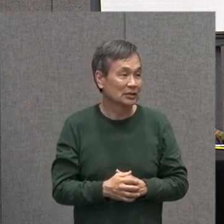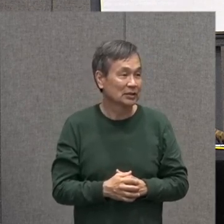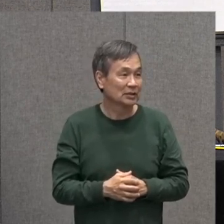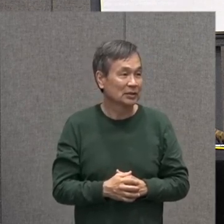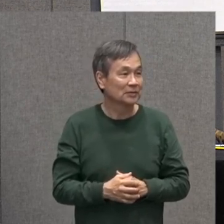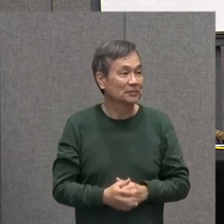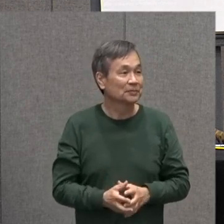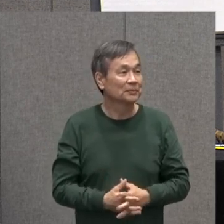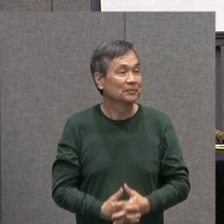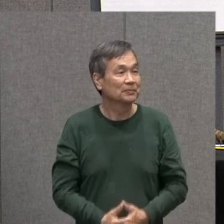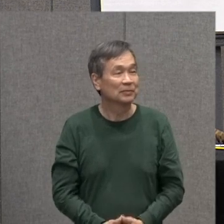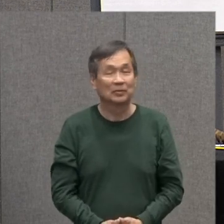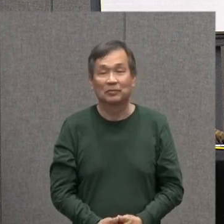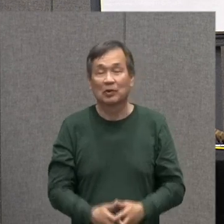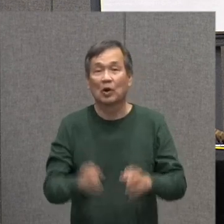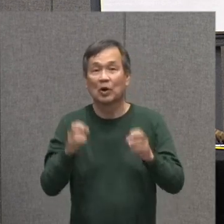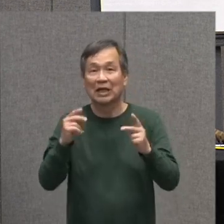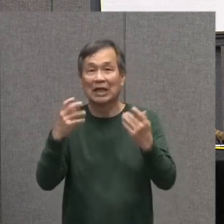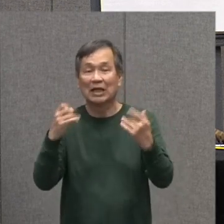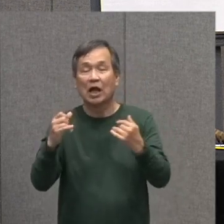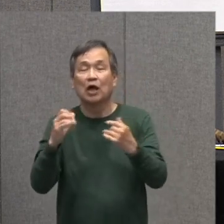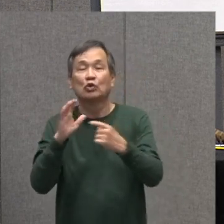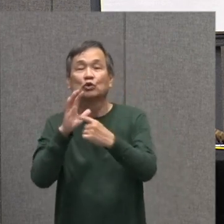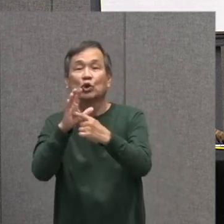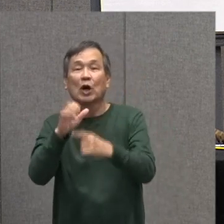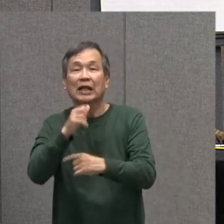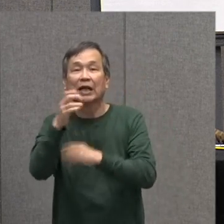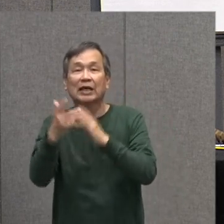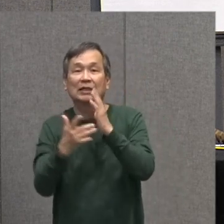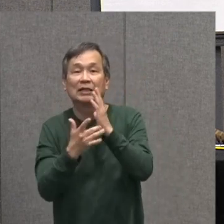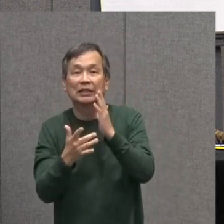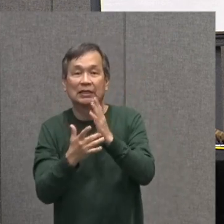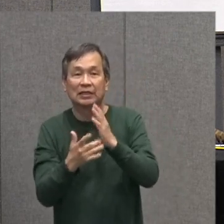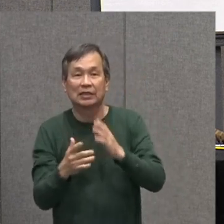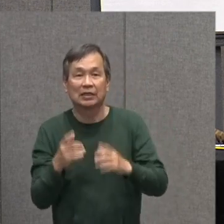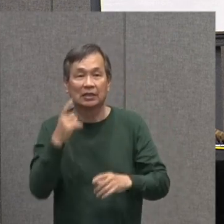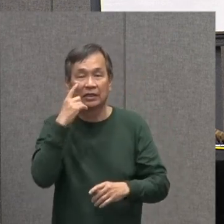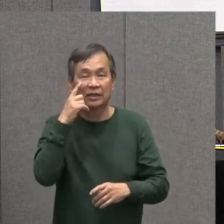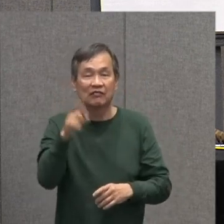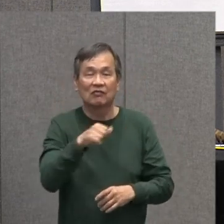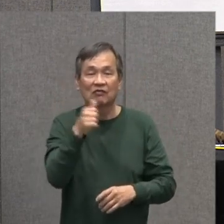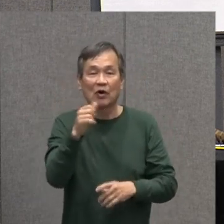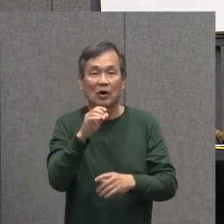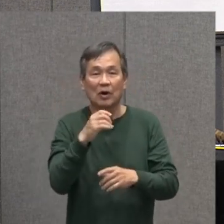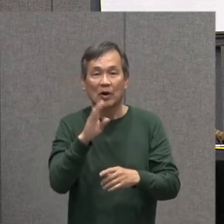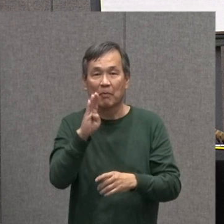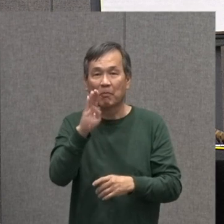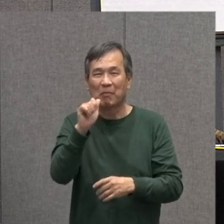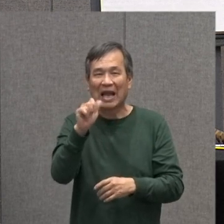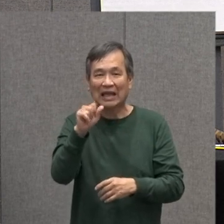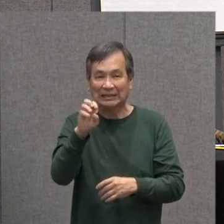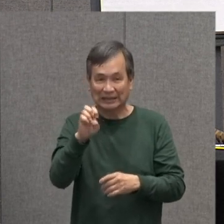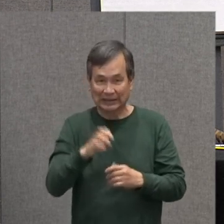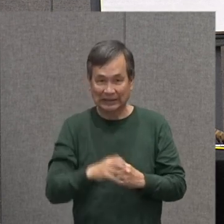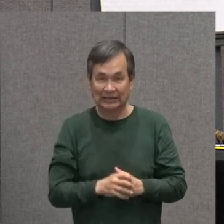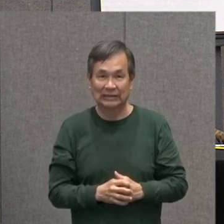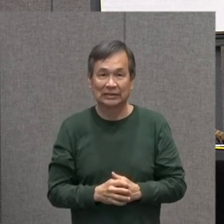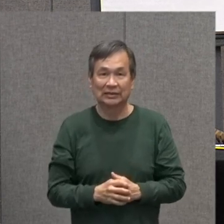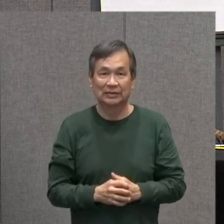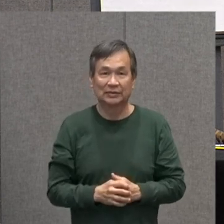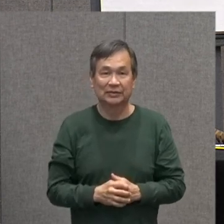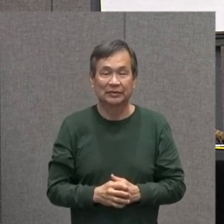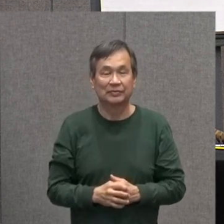Excellent. Okay, now I'm going to show you another way to make a base, which is a little bit easier.